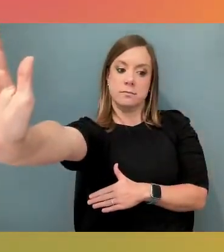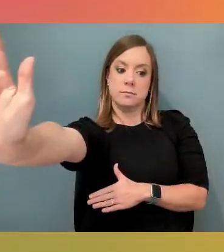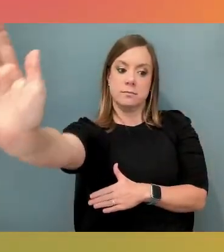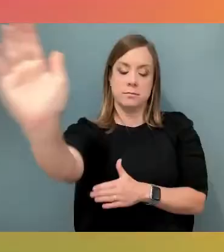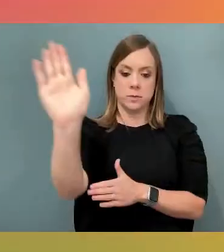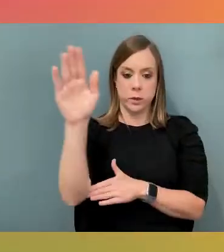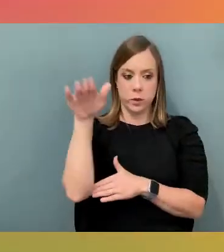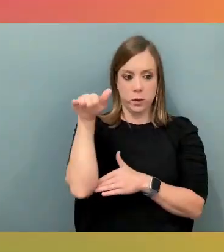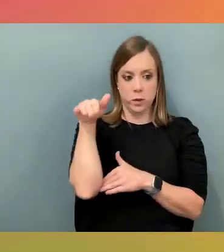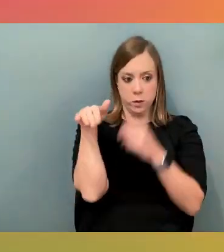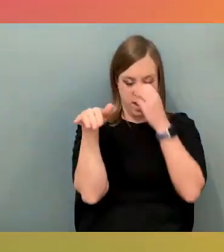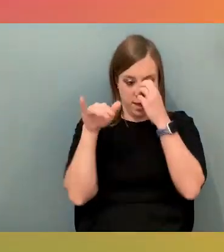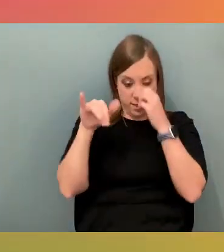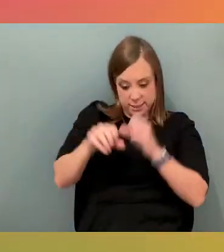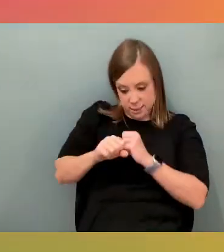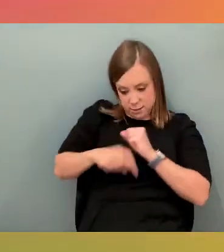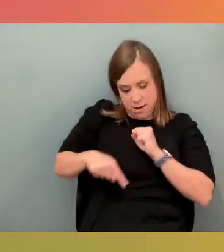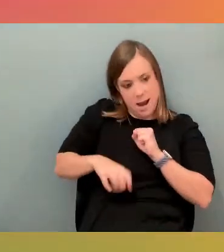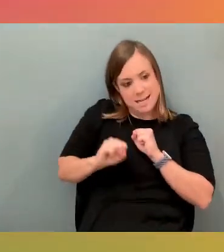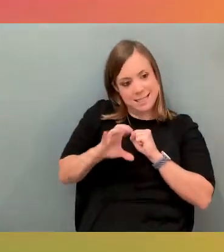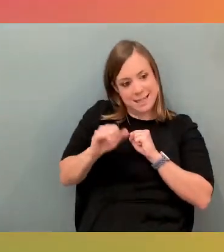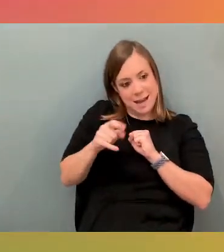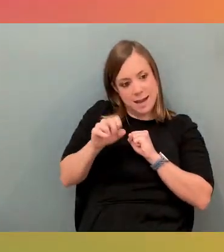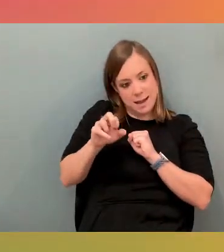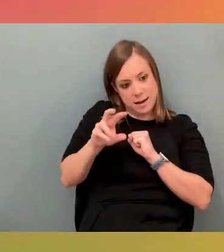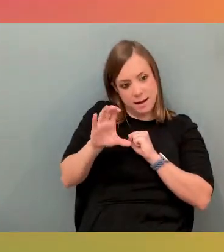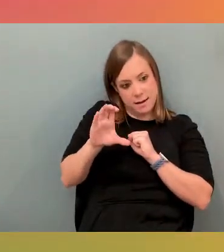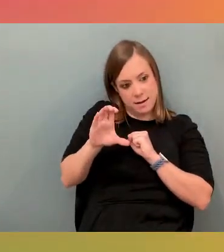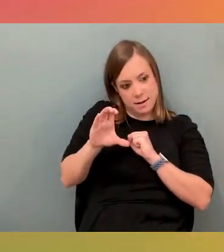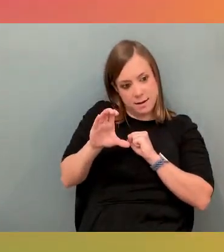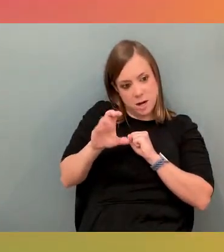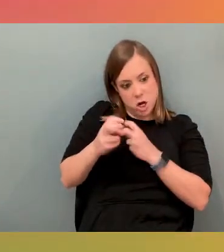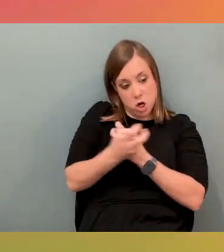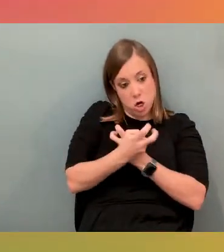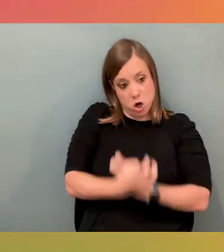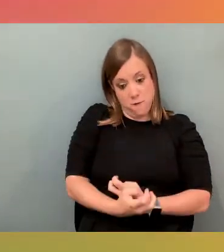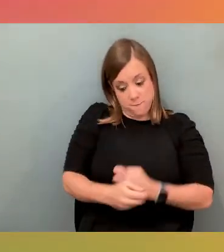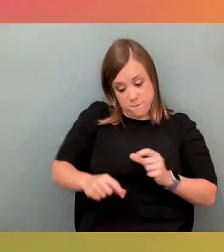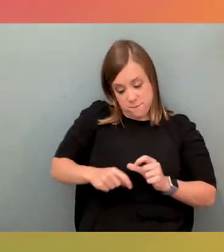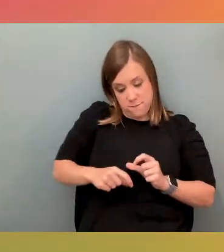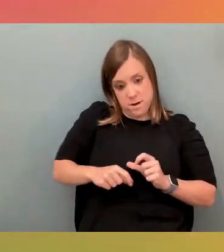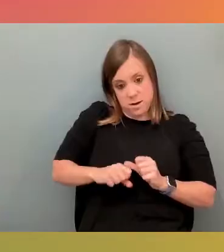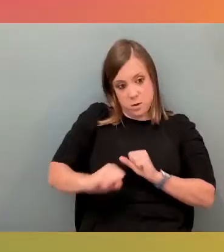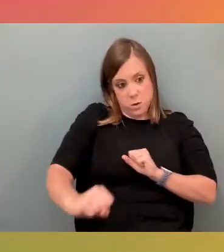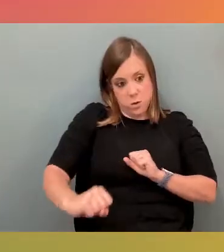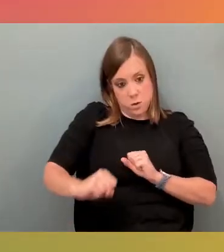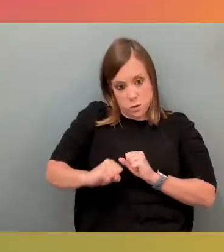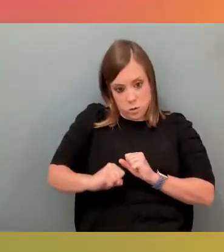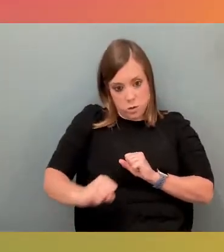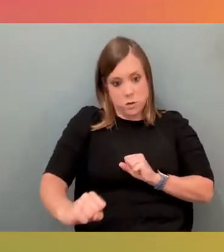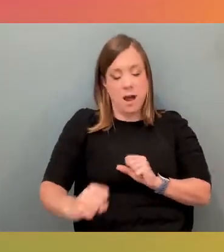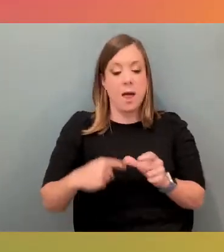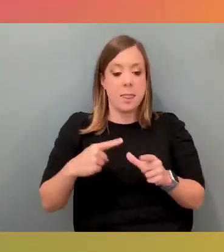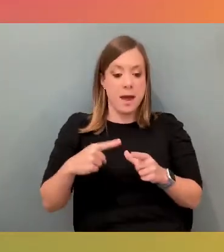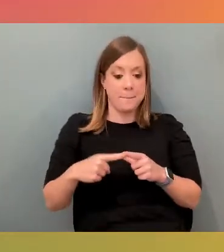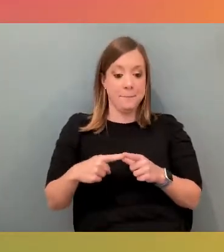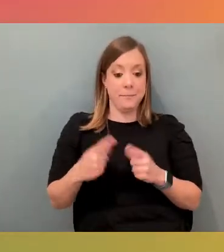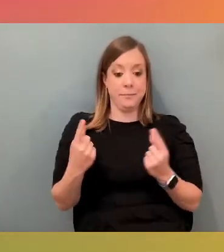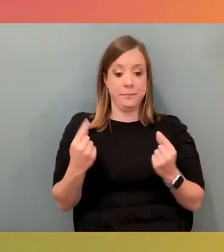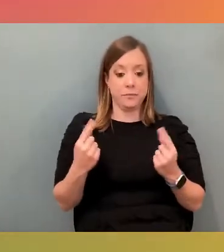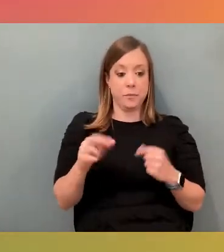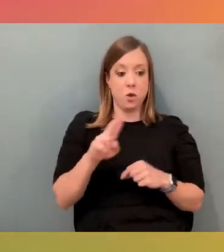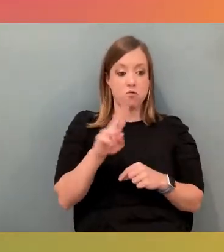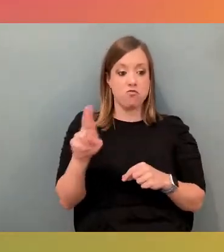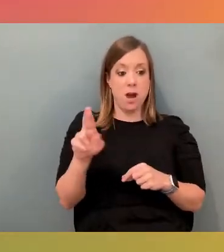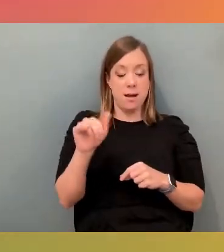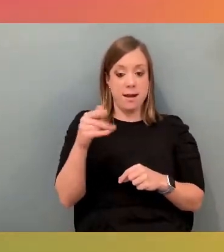Inhale to straighten and exhale to bend. Now take that right ankle, cross it above your left knee. So we're coming into this figure 4 shape